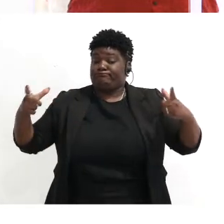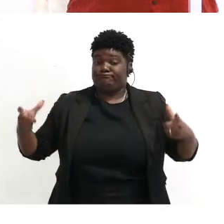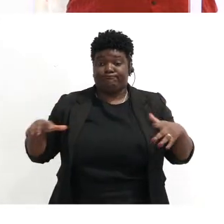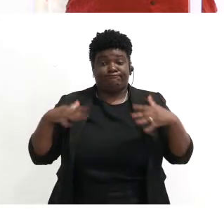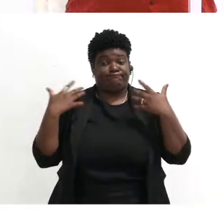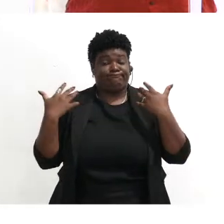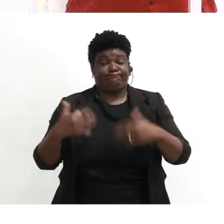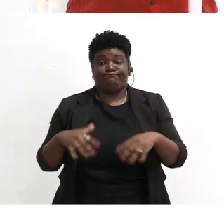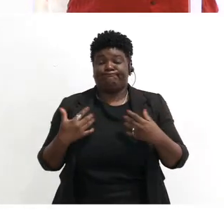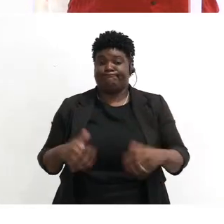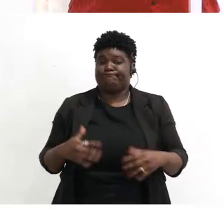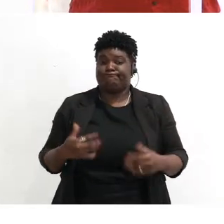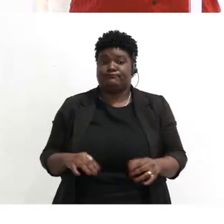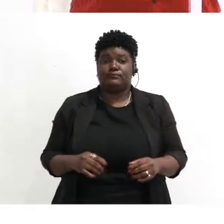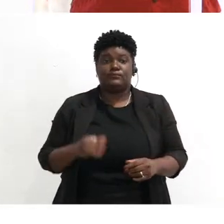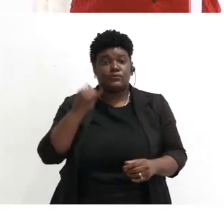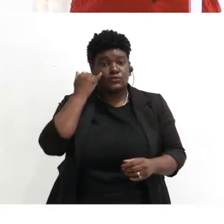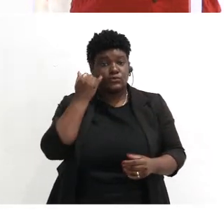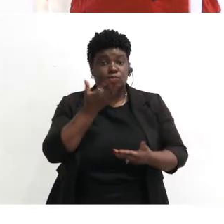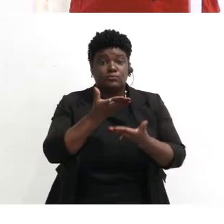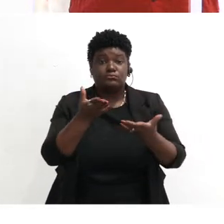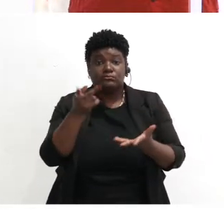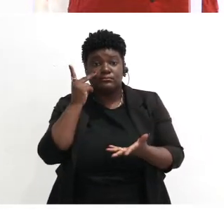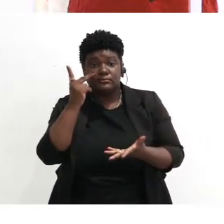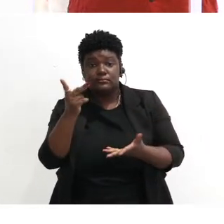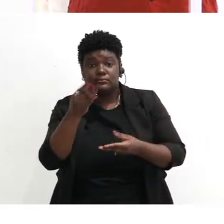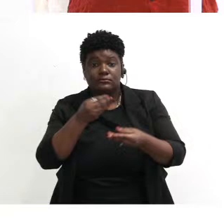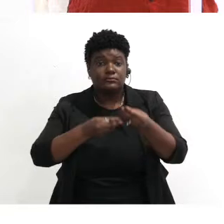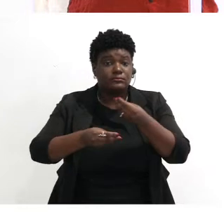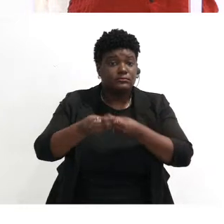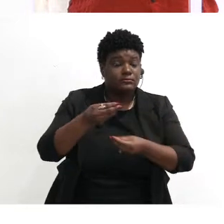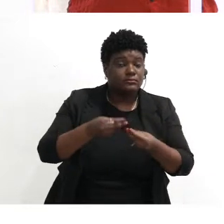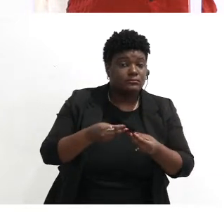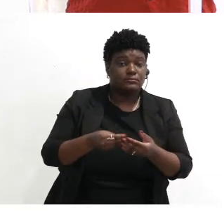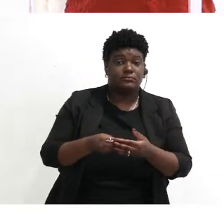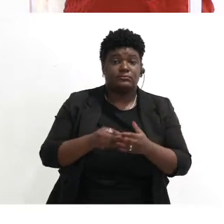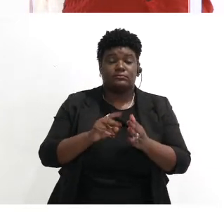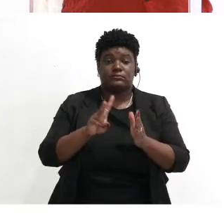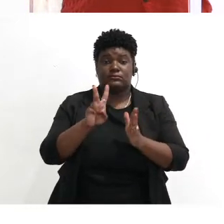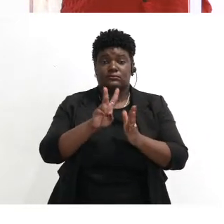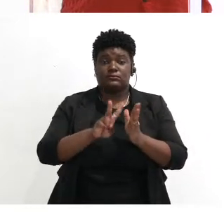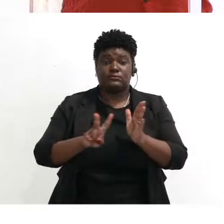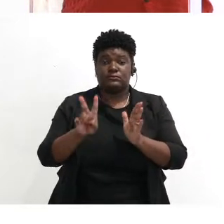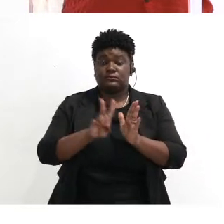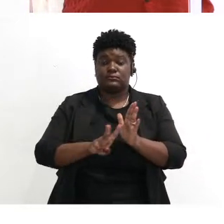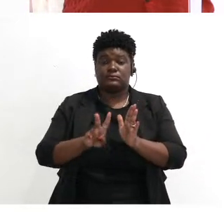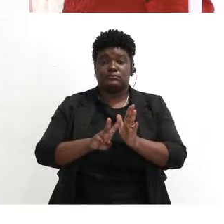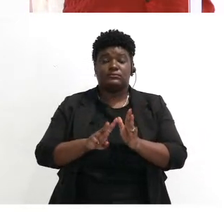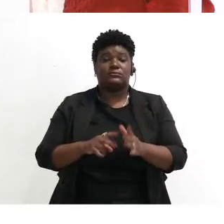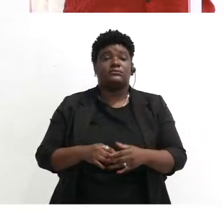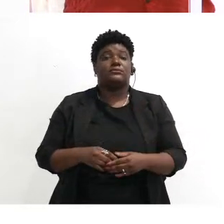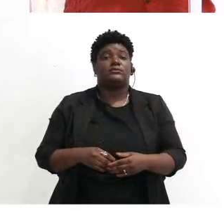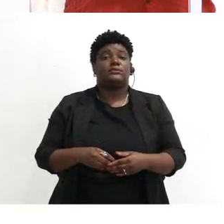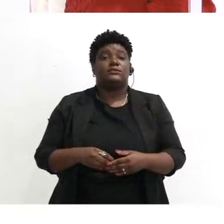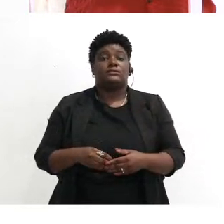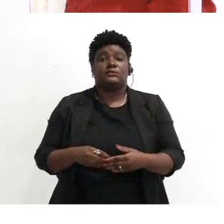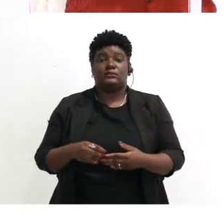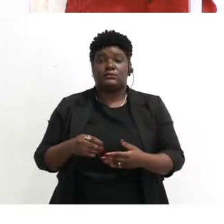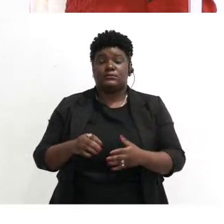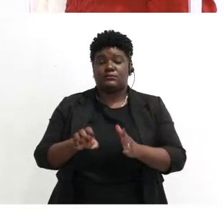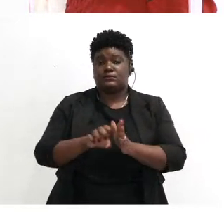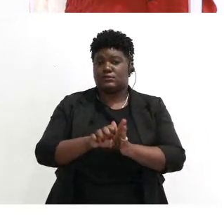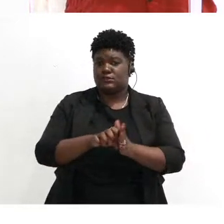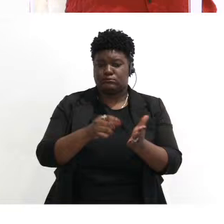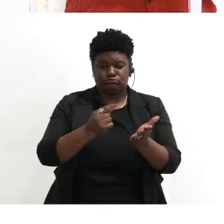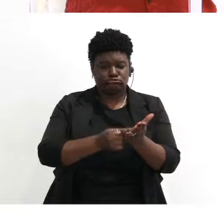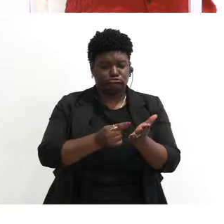watch NVIDIA, which is a major chip supplier into the AI space, I mean, their stock has just gone crazy